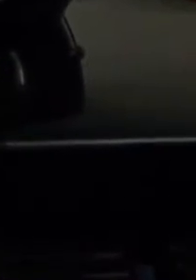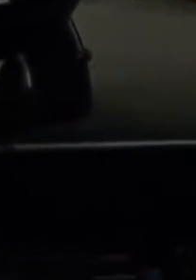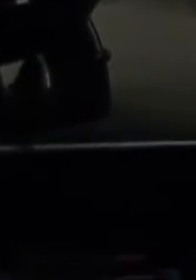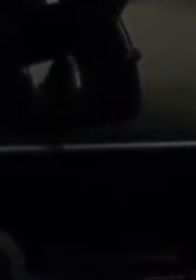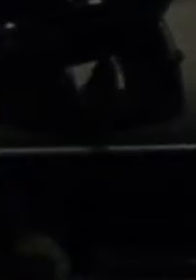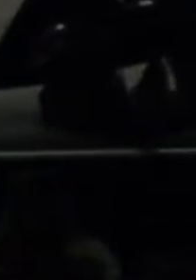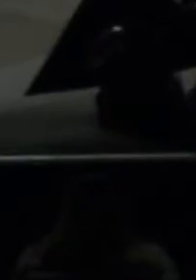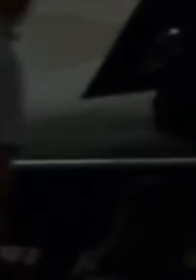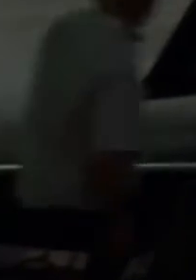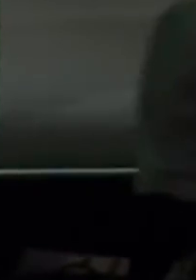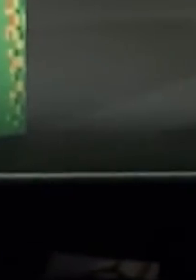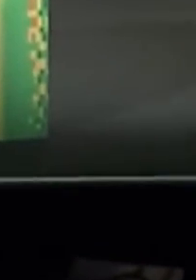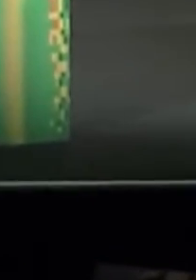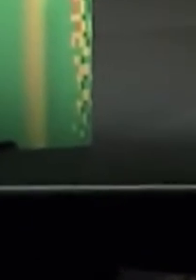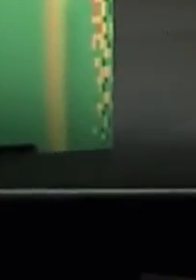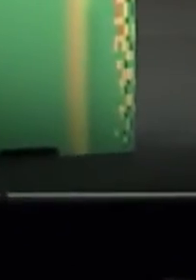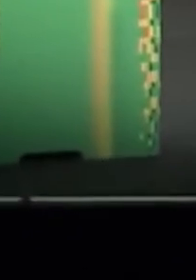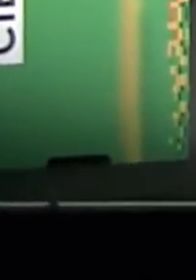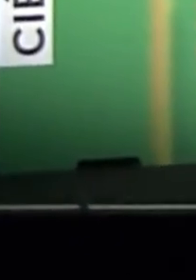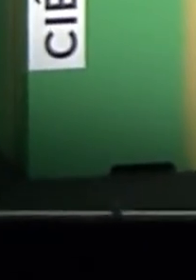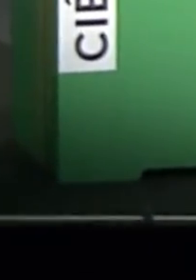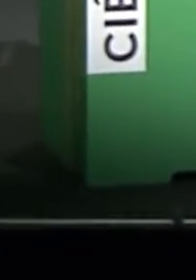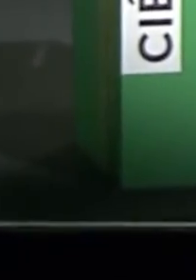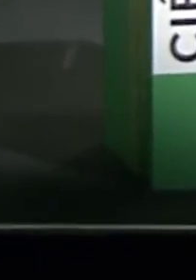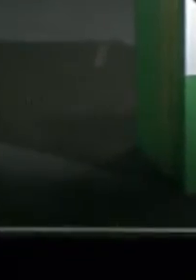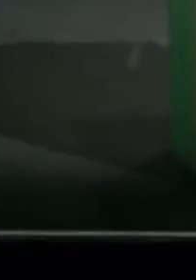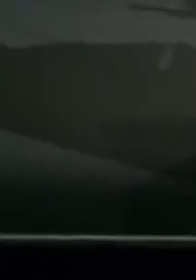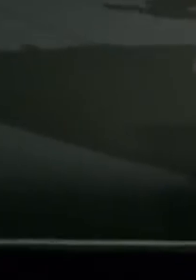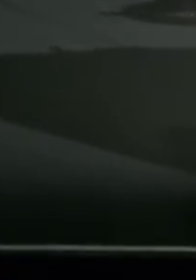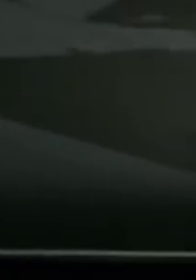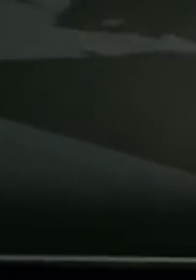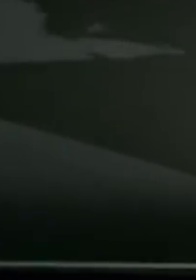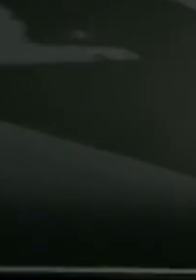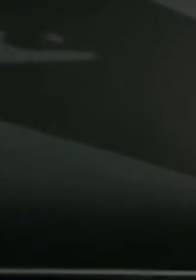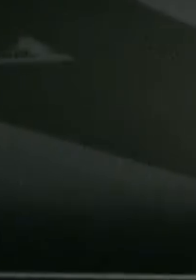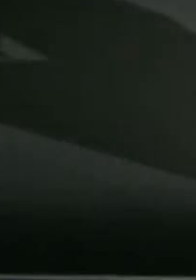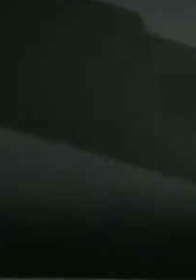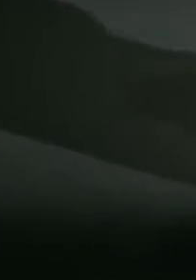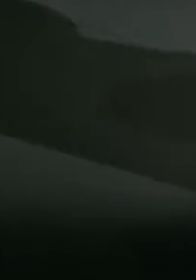the floor to the speaker from